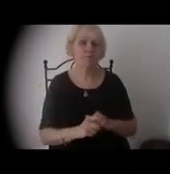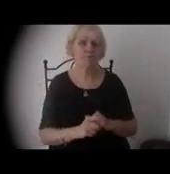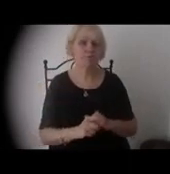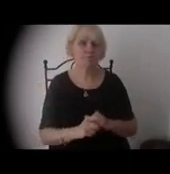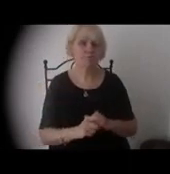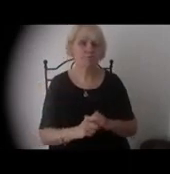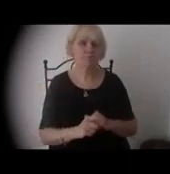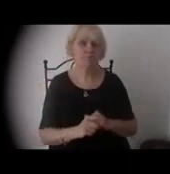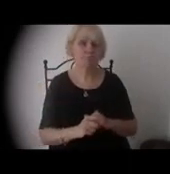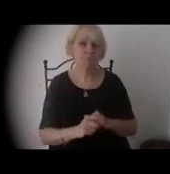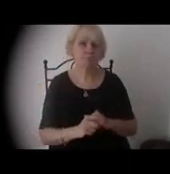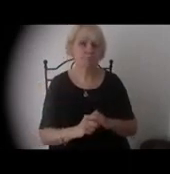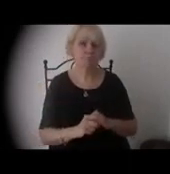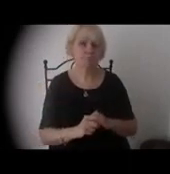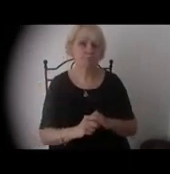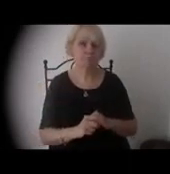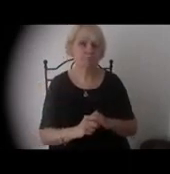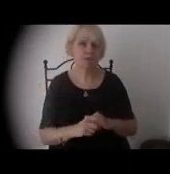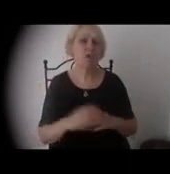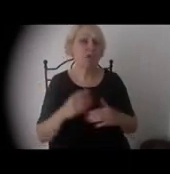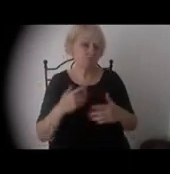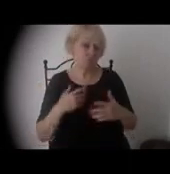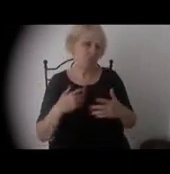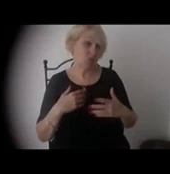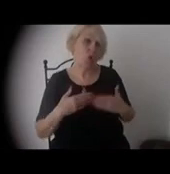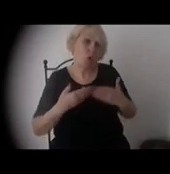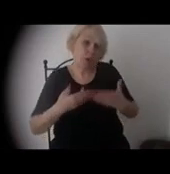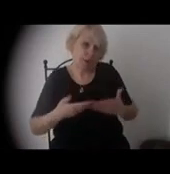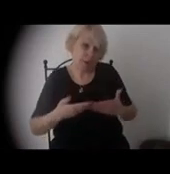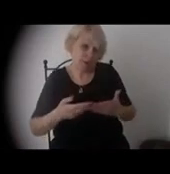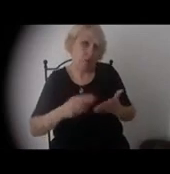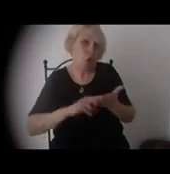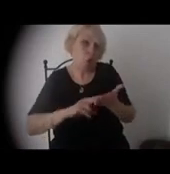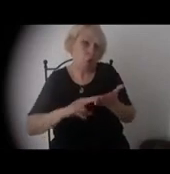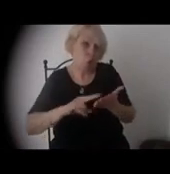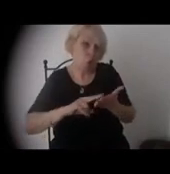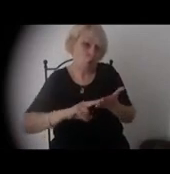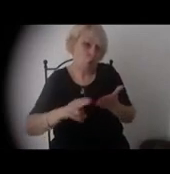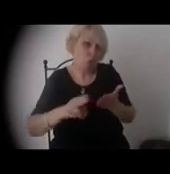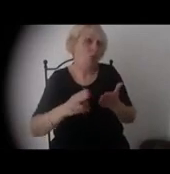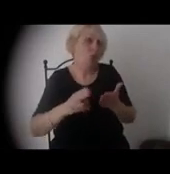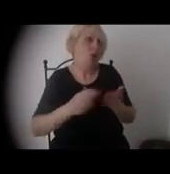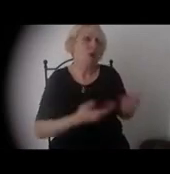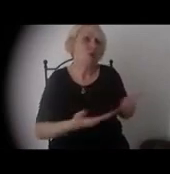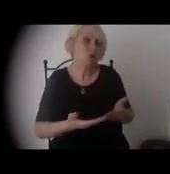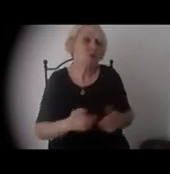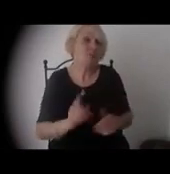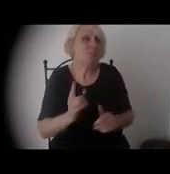overall, we're providing all our usual services, but in modified ways.